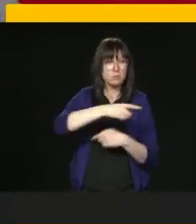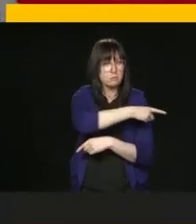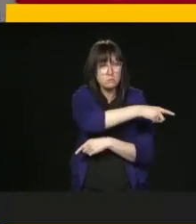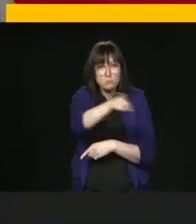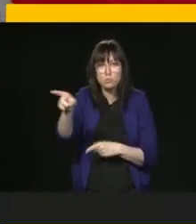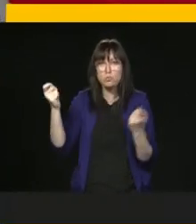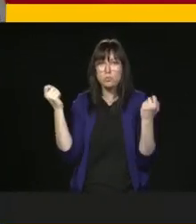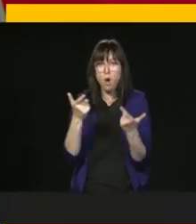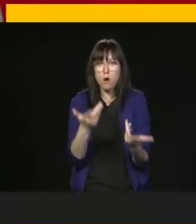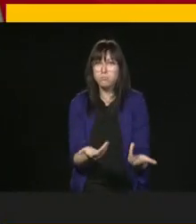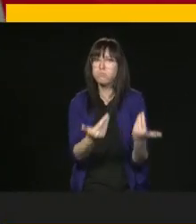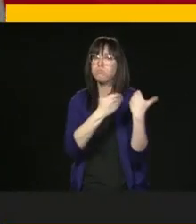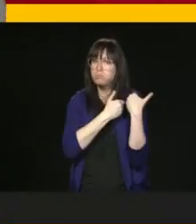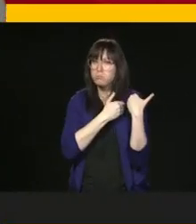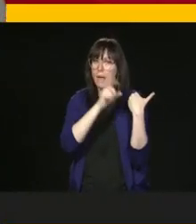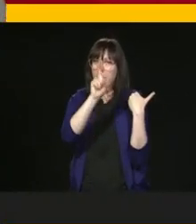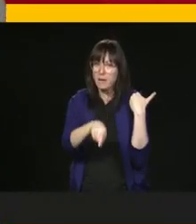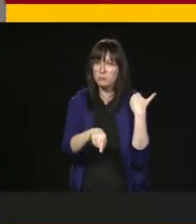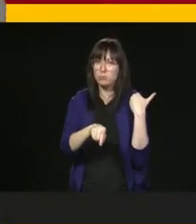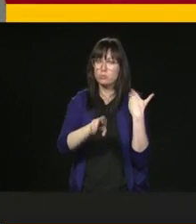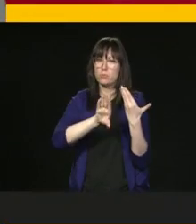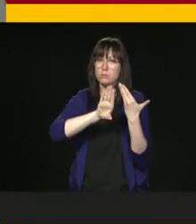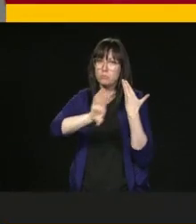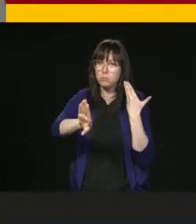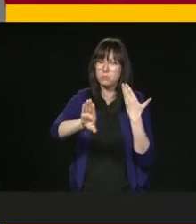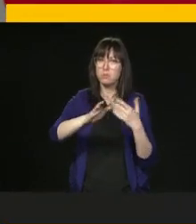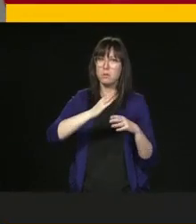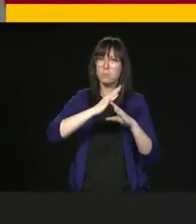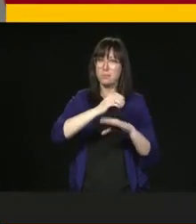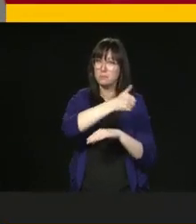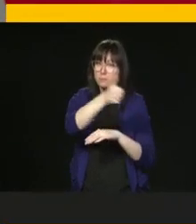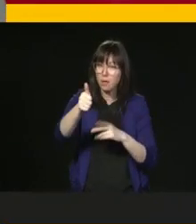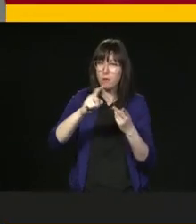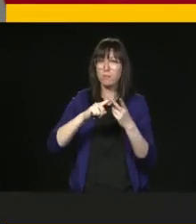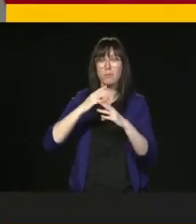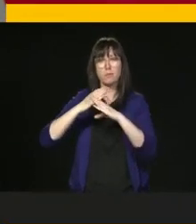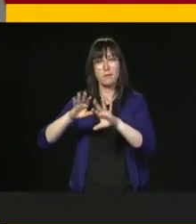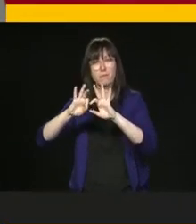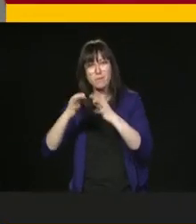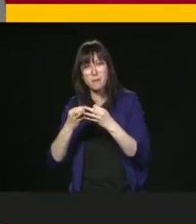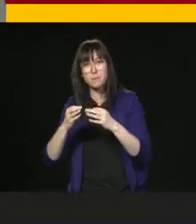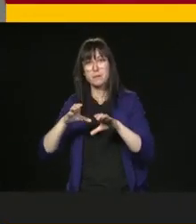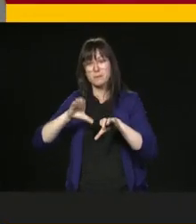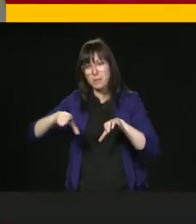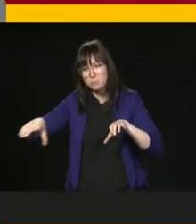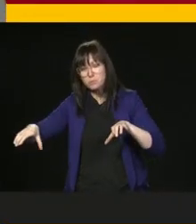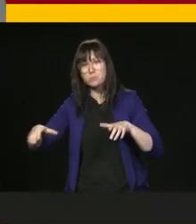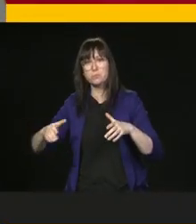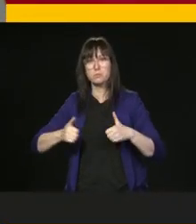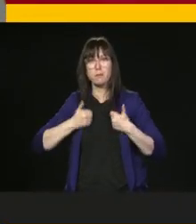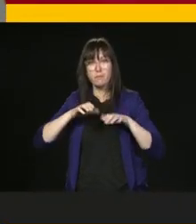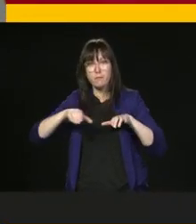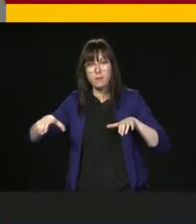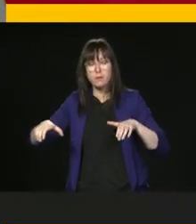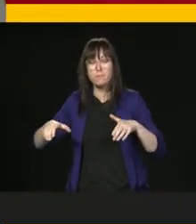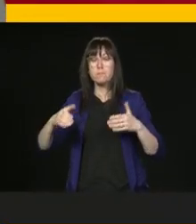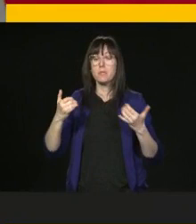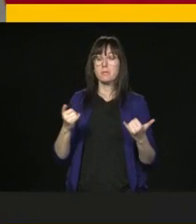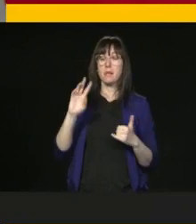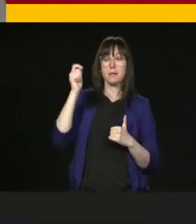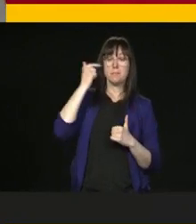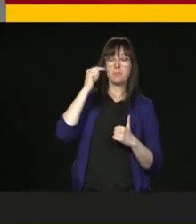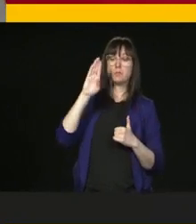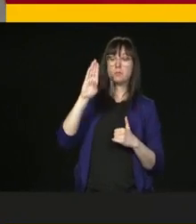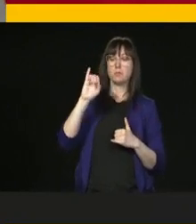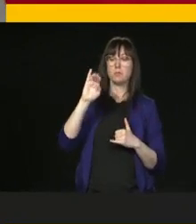protect not only ourselves, but to protect our loved ones. Today, with Minister Bibeau's announcement, we are mobilizing